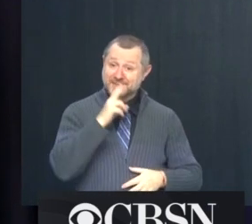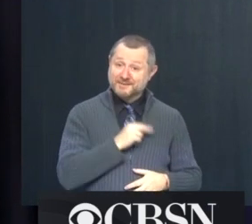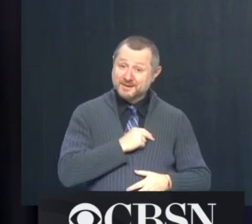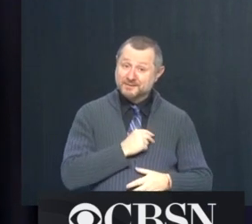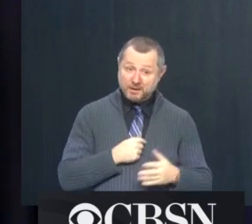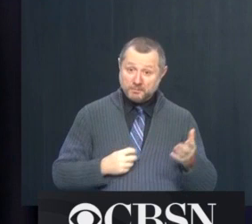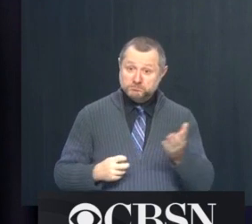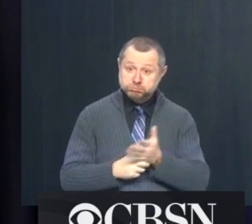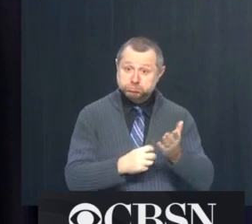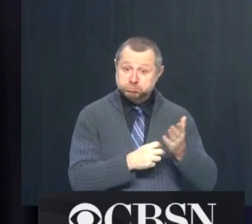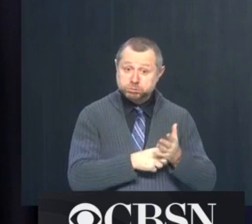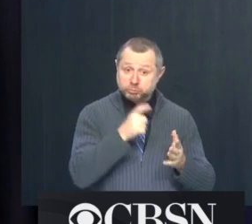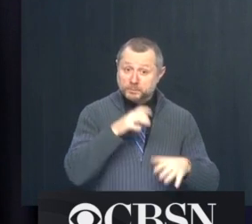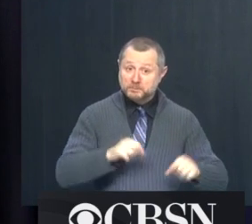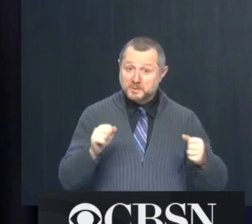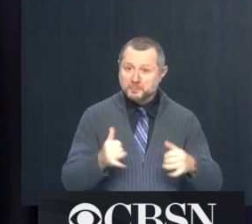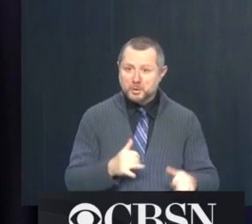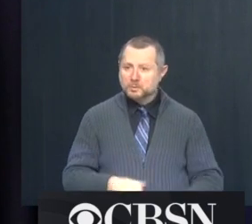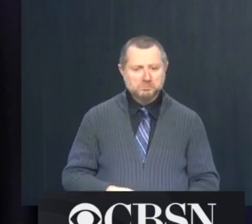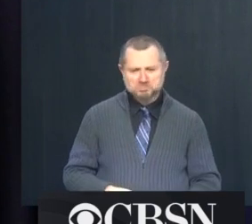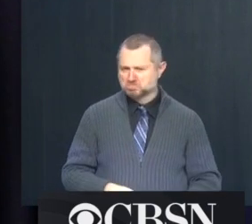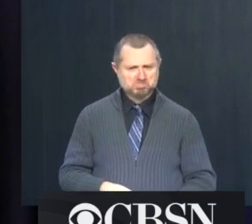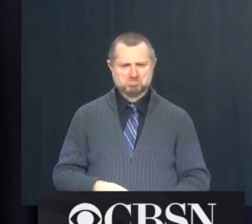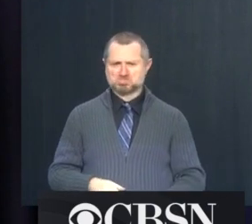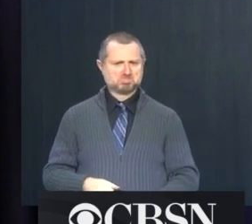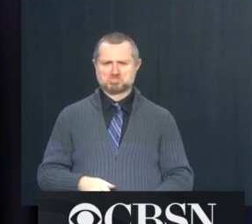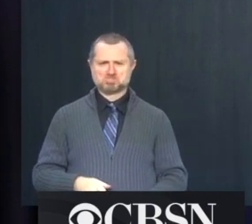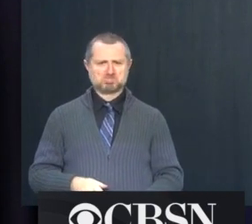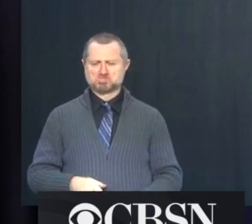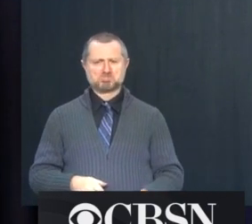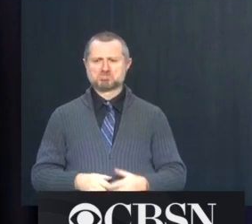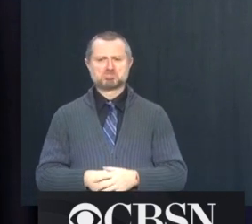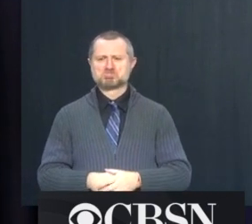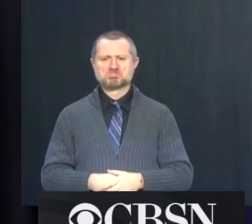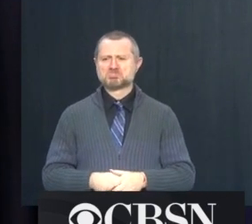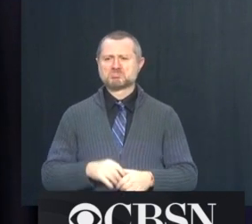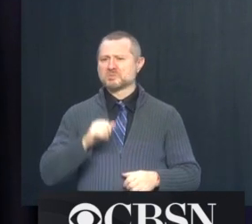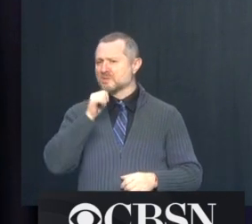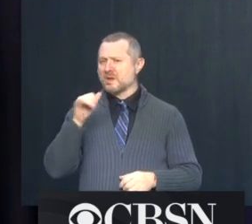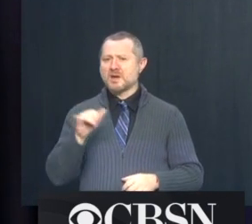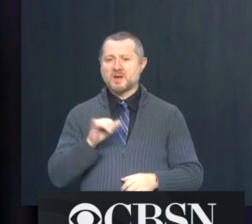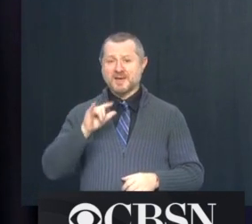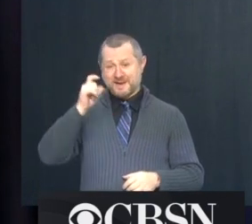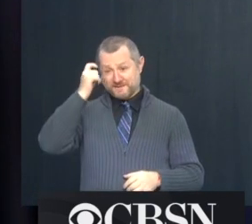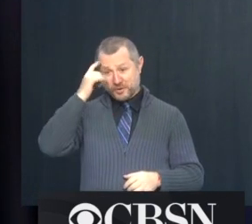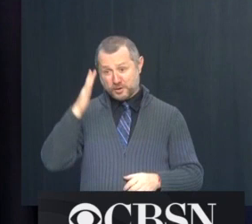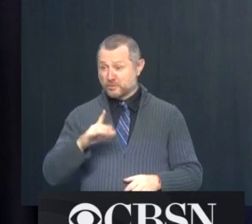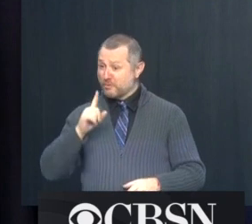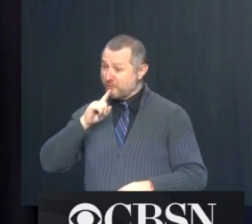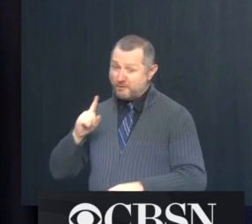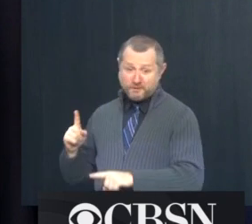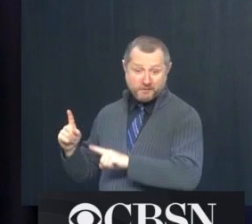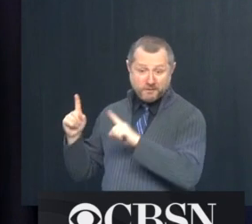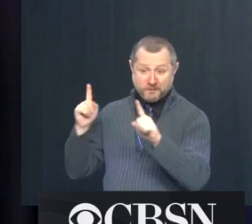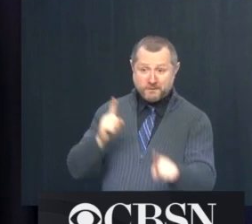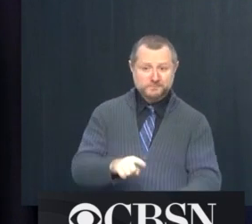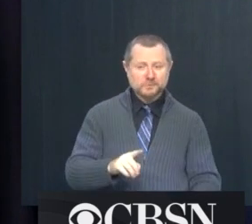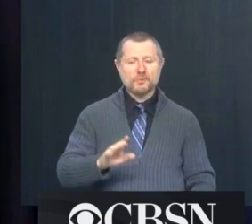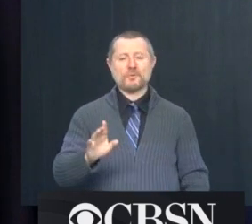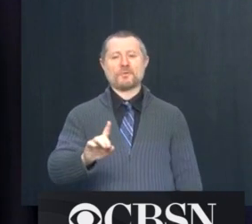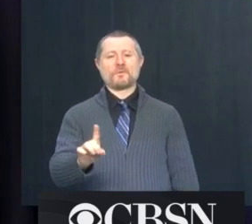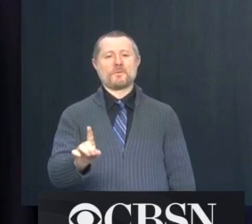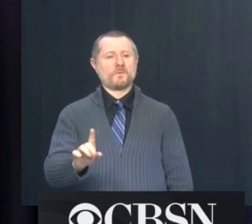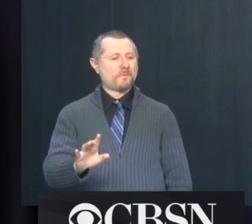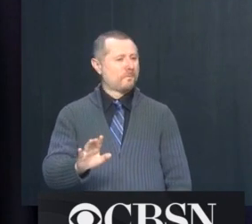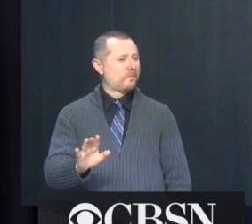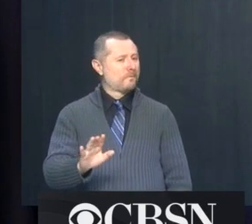for people who had more people in their house than 10 people. This is not going to be a government enforcement thing. You